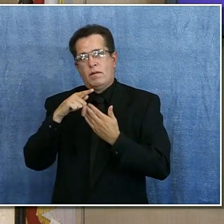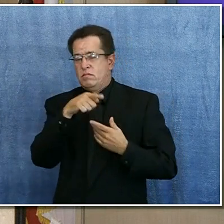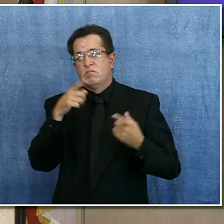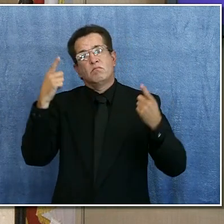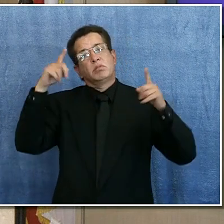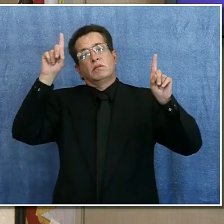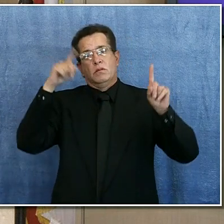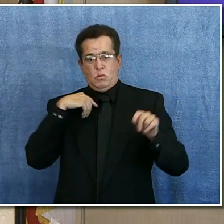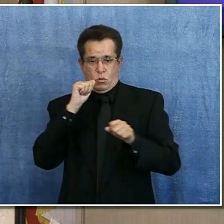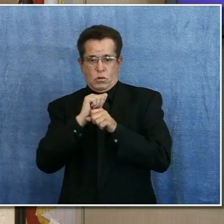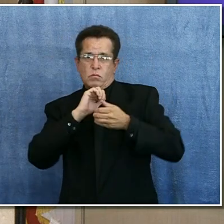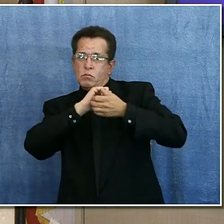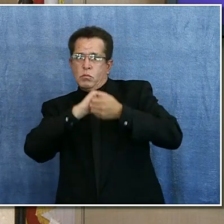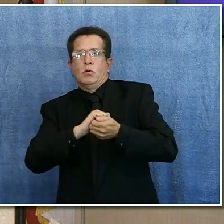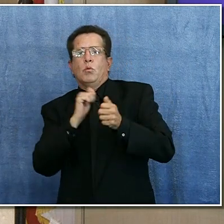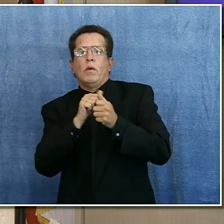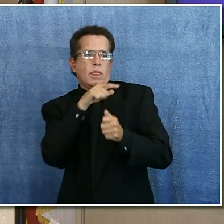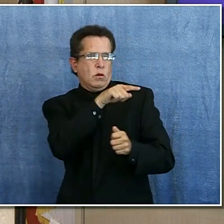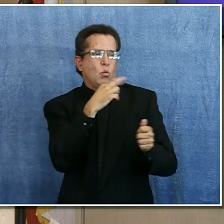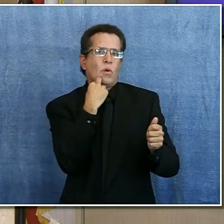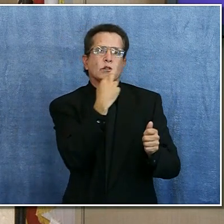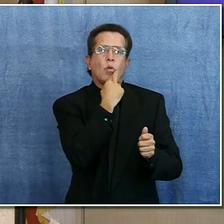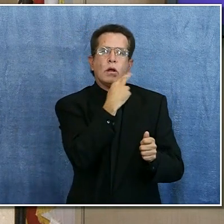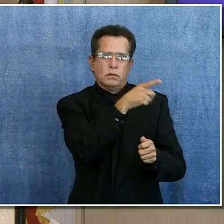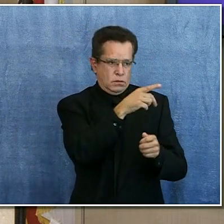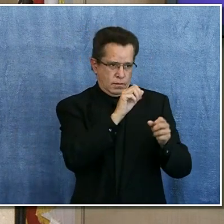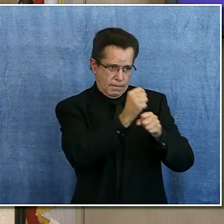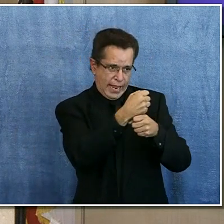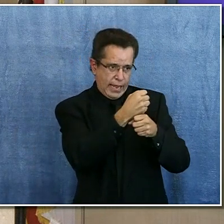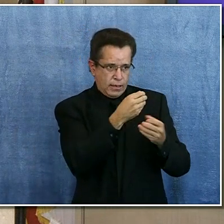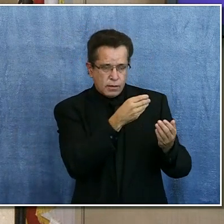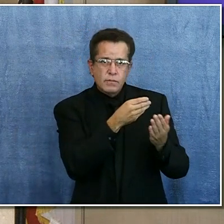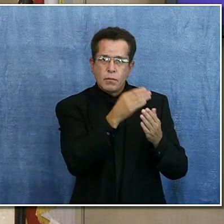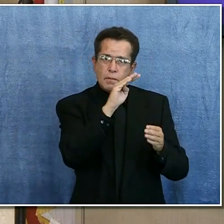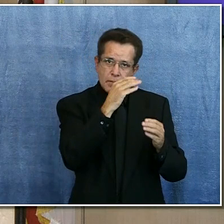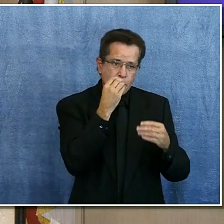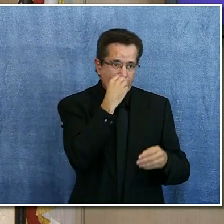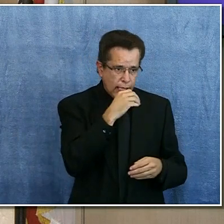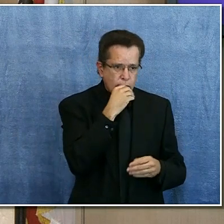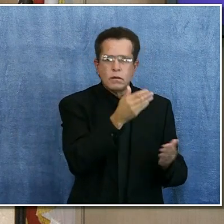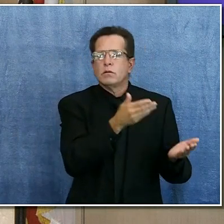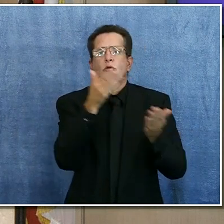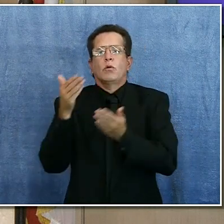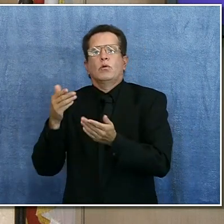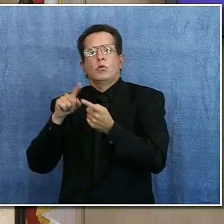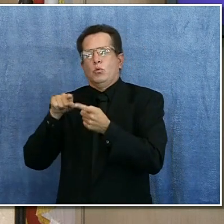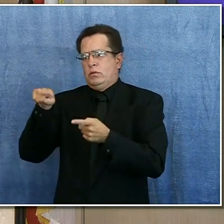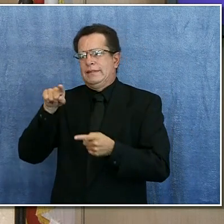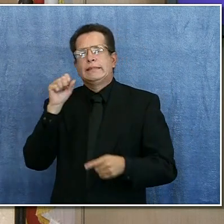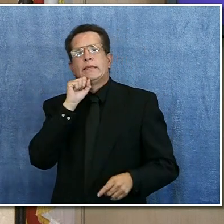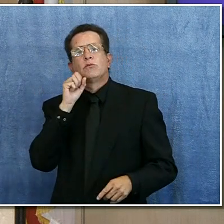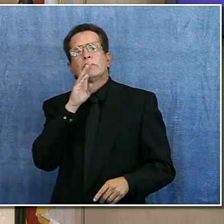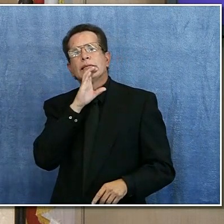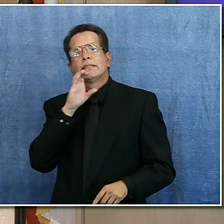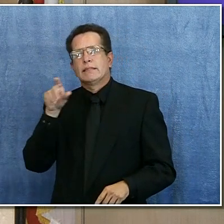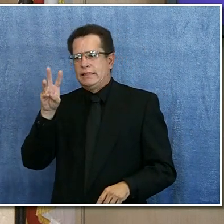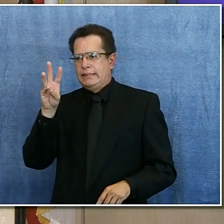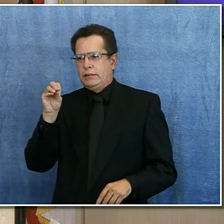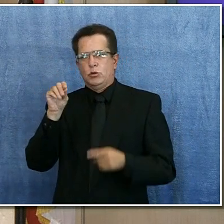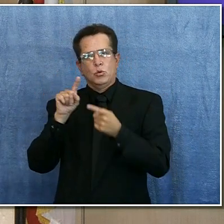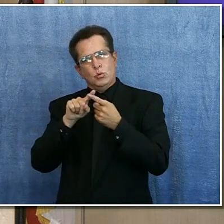work with local restaurants to prepare and deliver meals for high-risk folks between the ages of 60 and 64 and